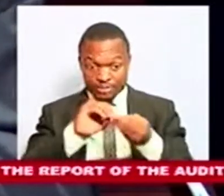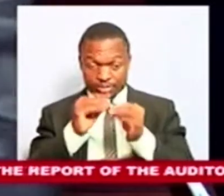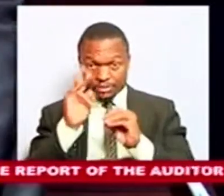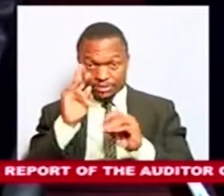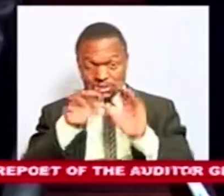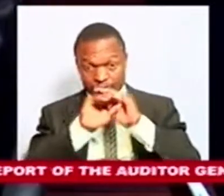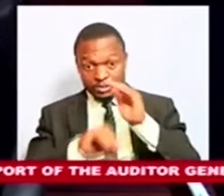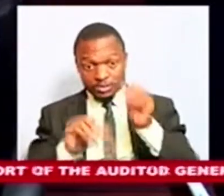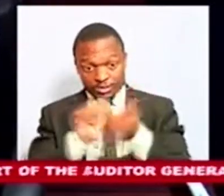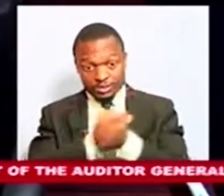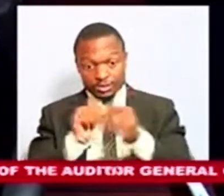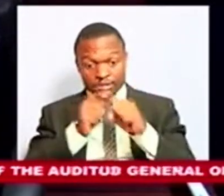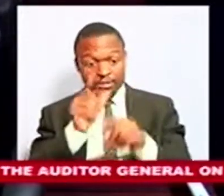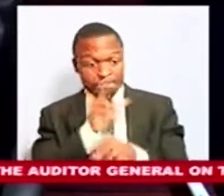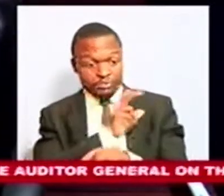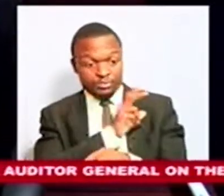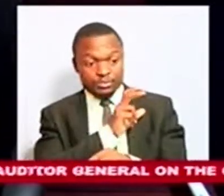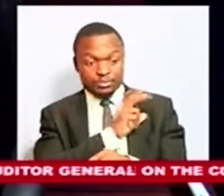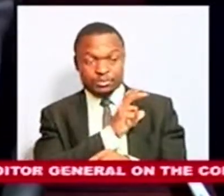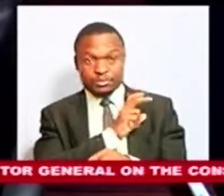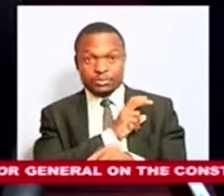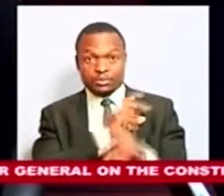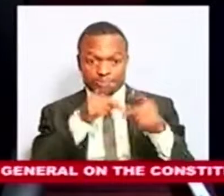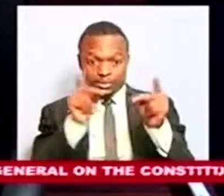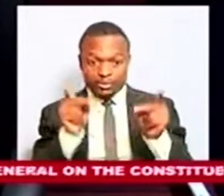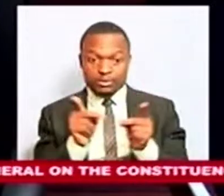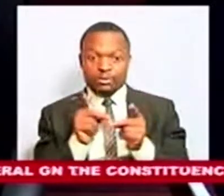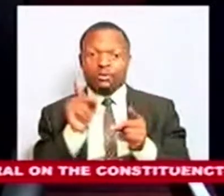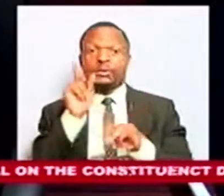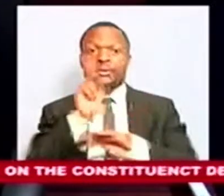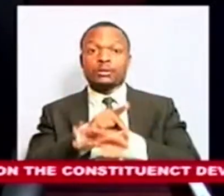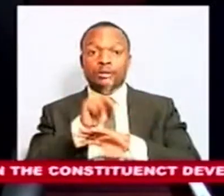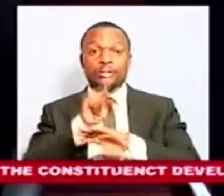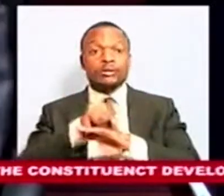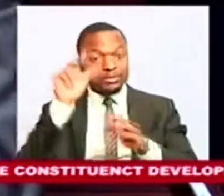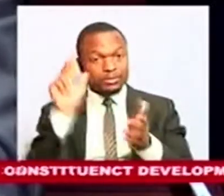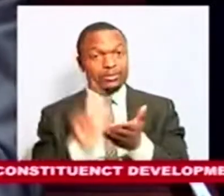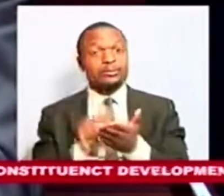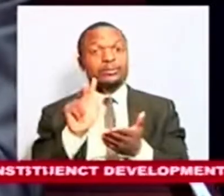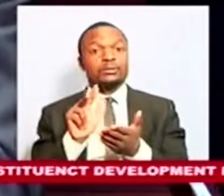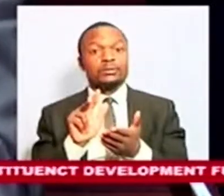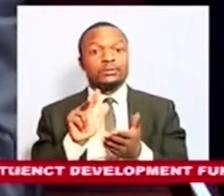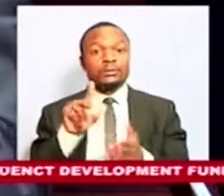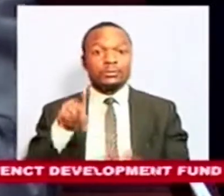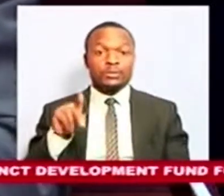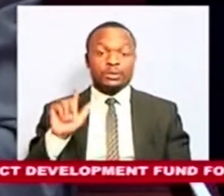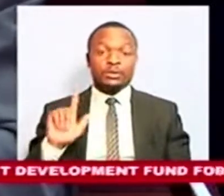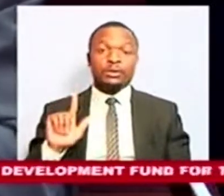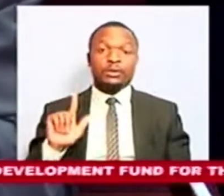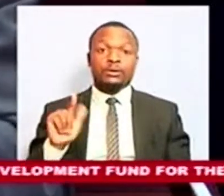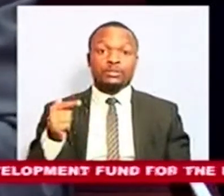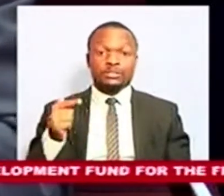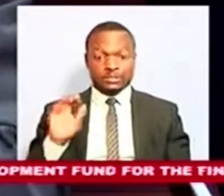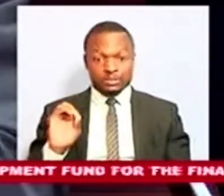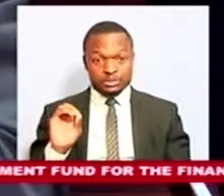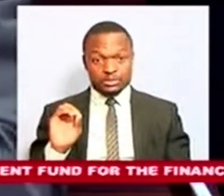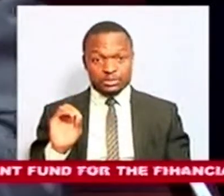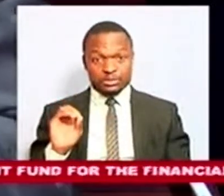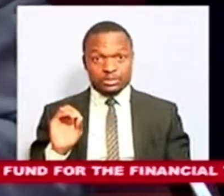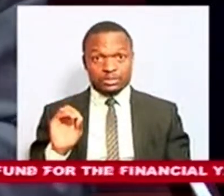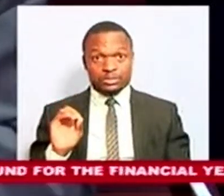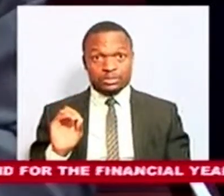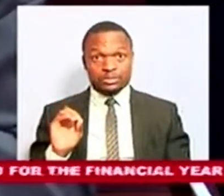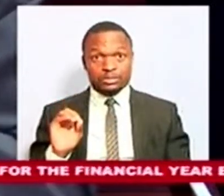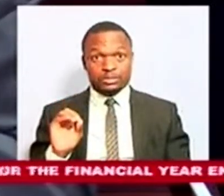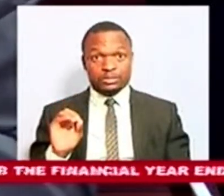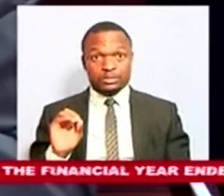disaster, but now for this annex, it is now the project which was approved by the POGO. So it is the police annex which was supposed to